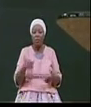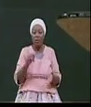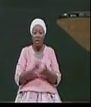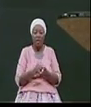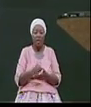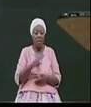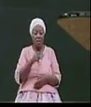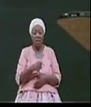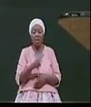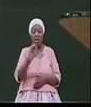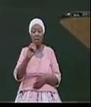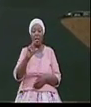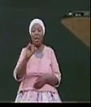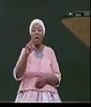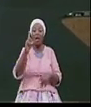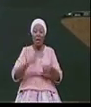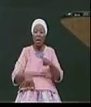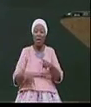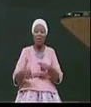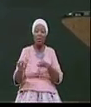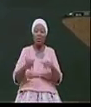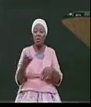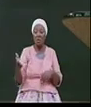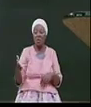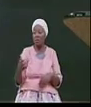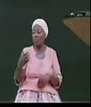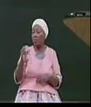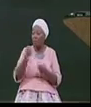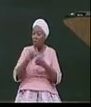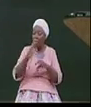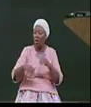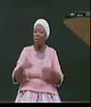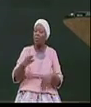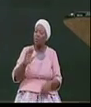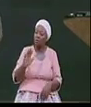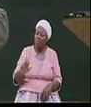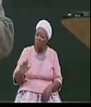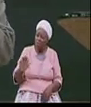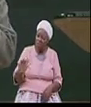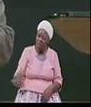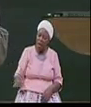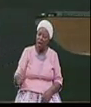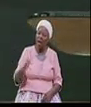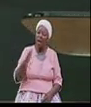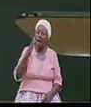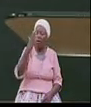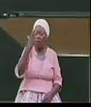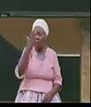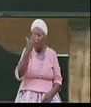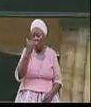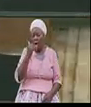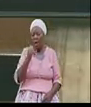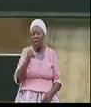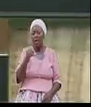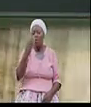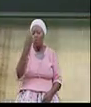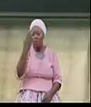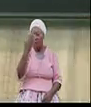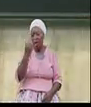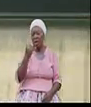she couldn't say anything more than, children, why do I hear this about you? Verse 24. In